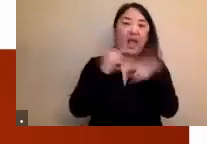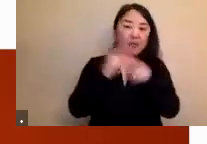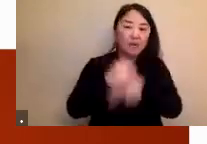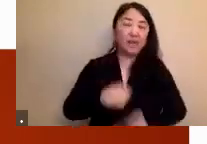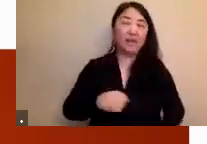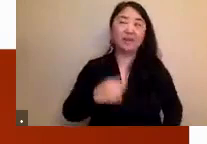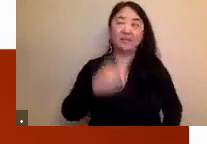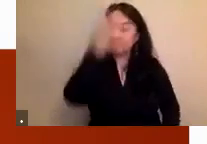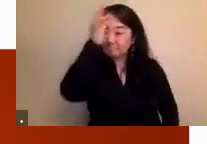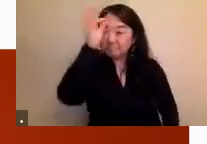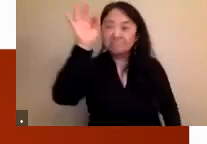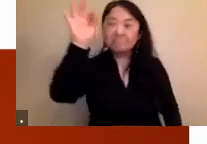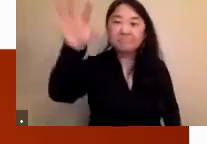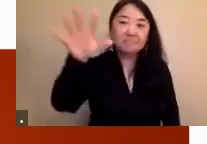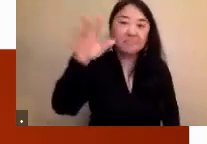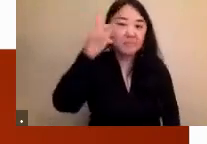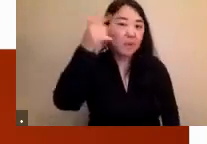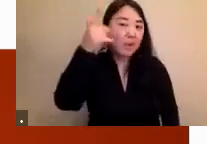thought there.